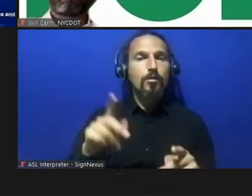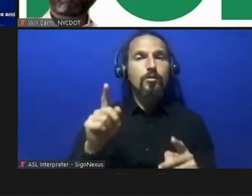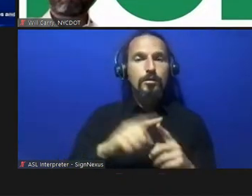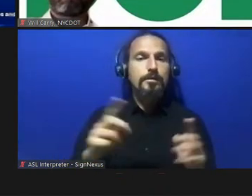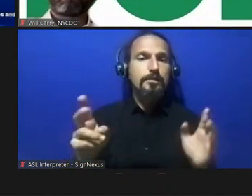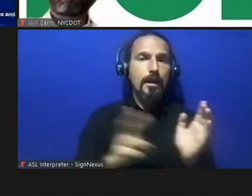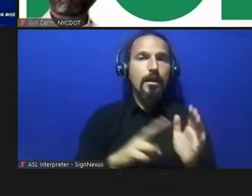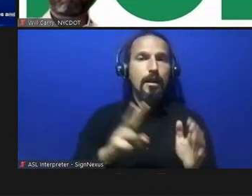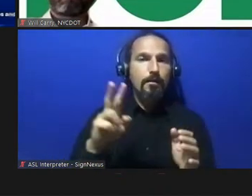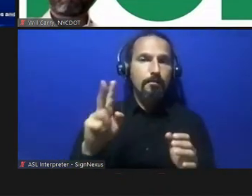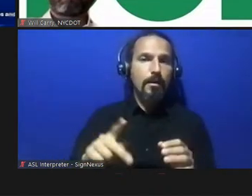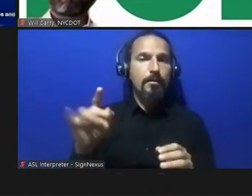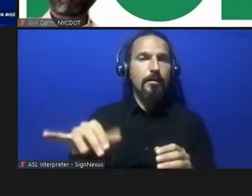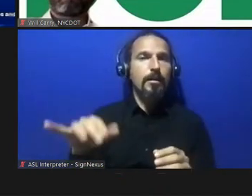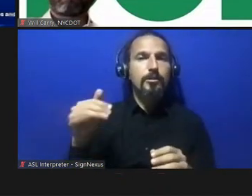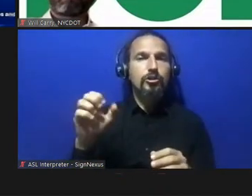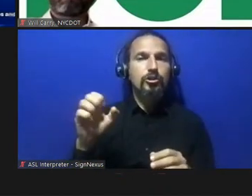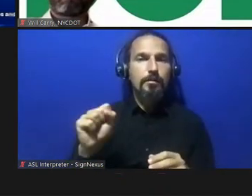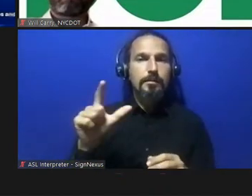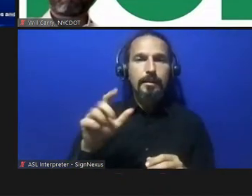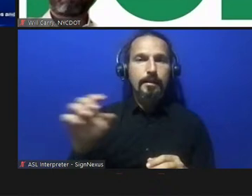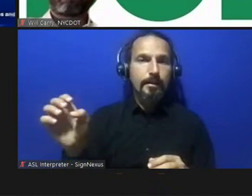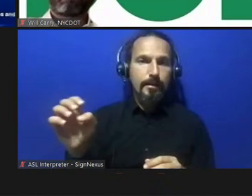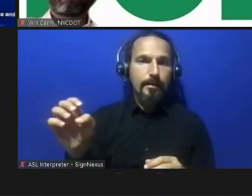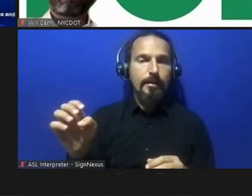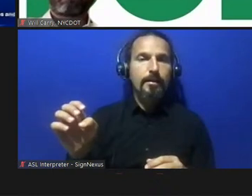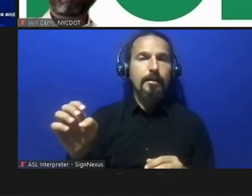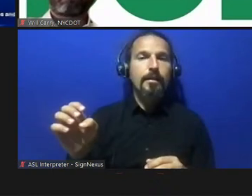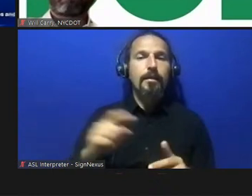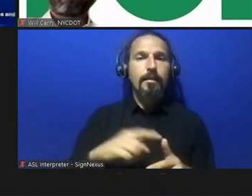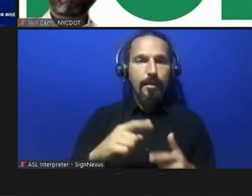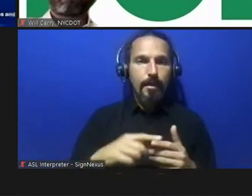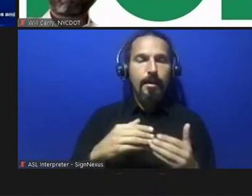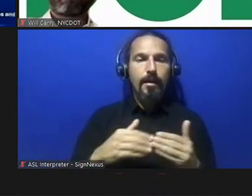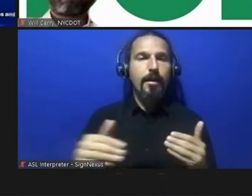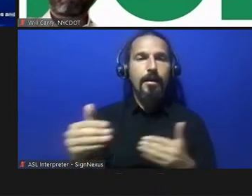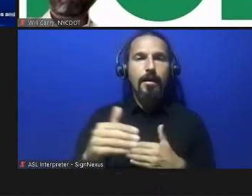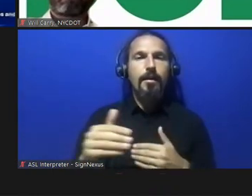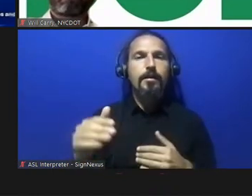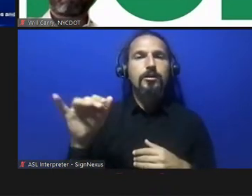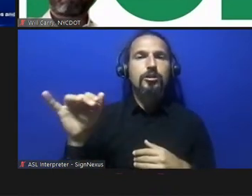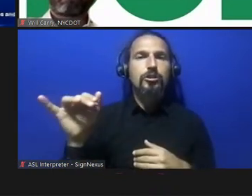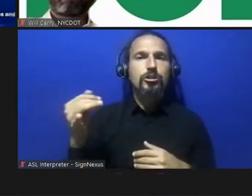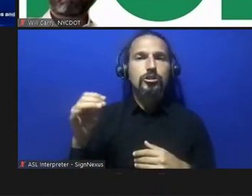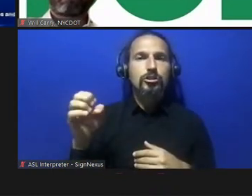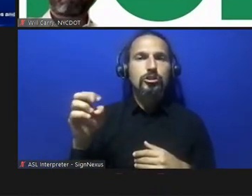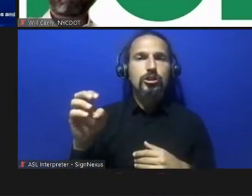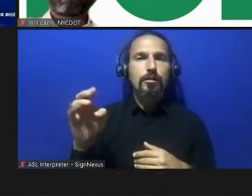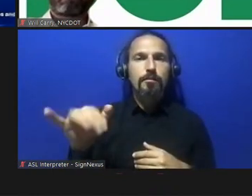up is james lee to be followed by jeremy zida